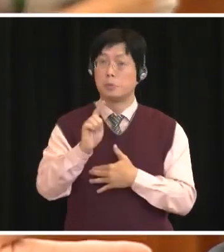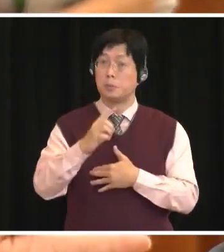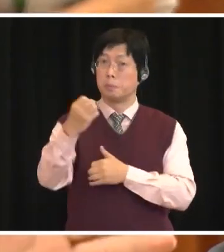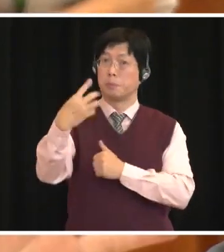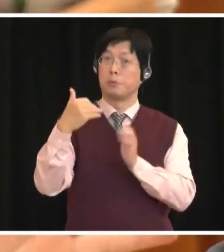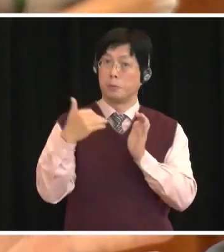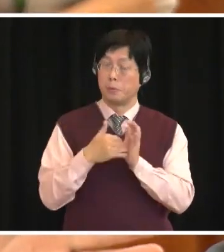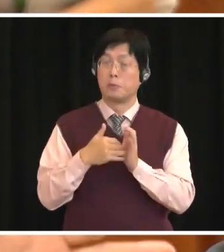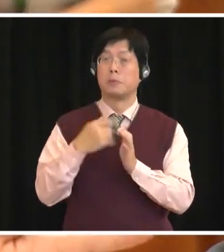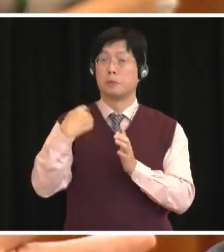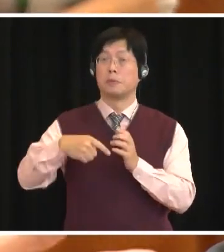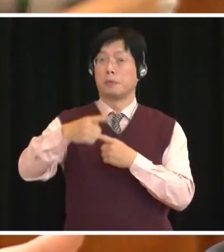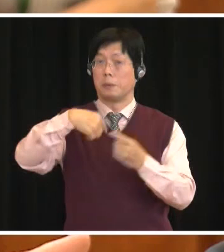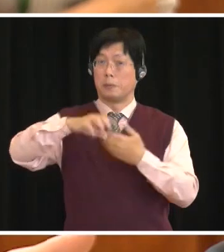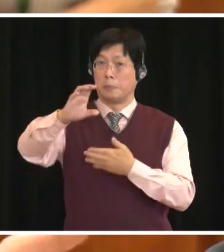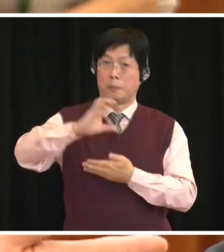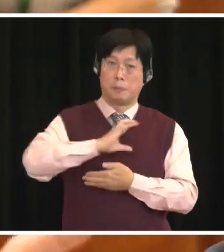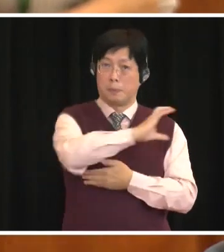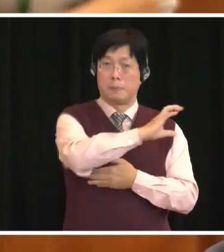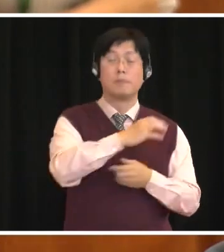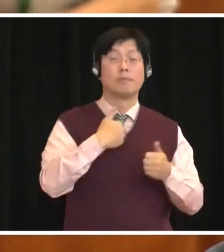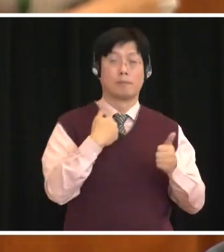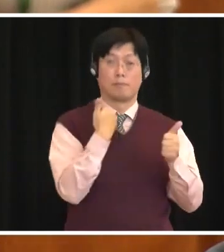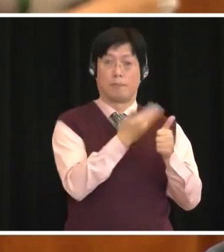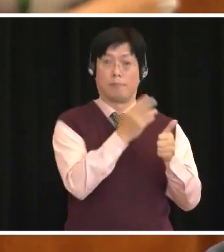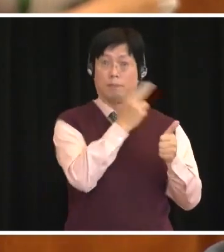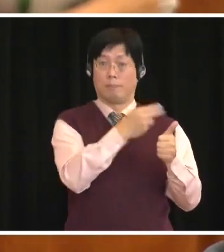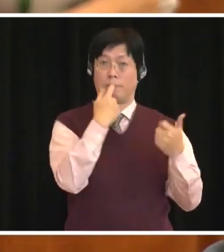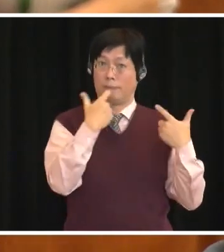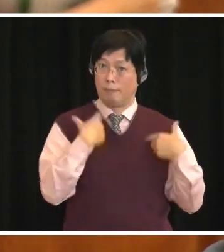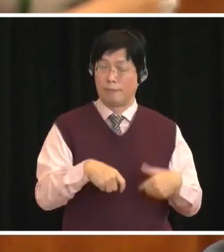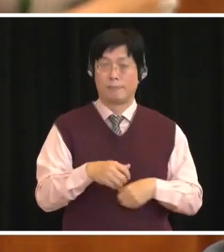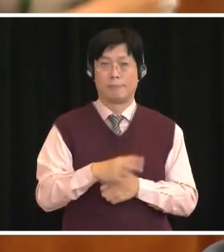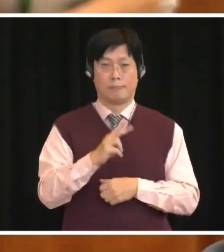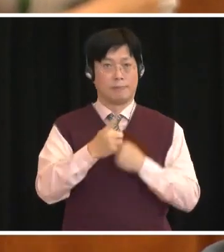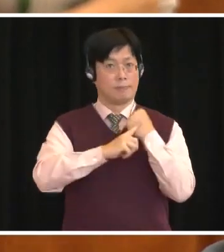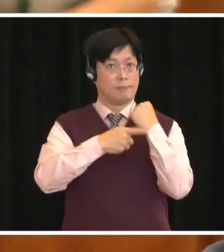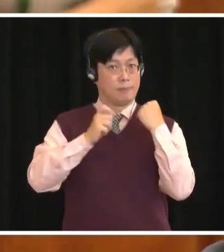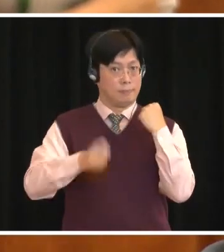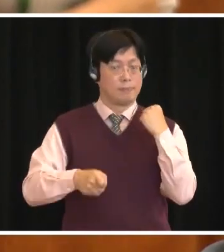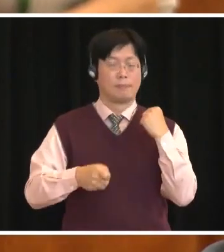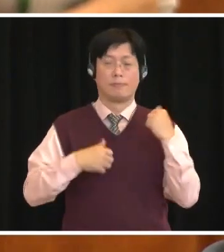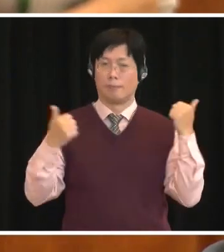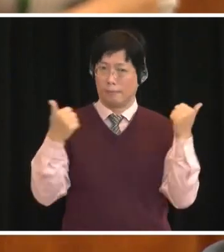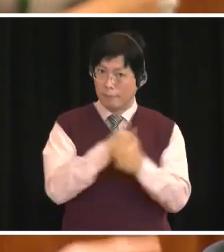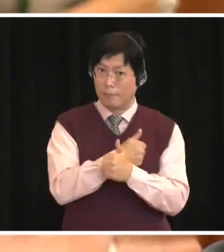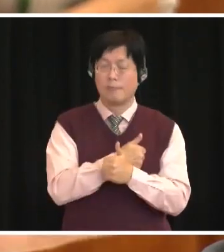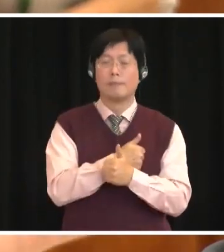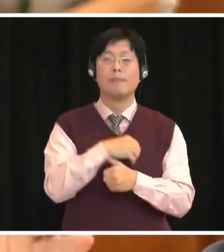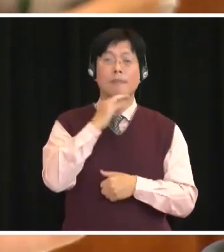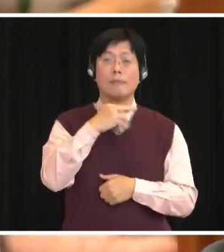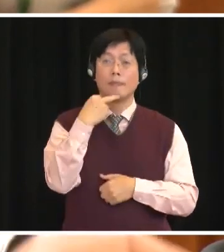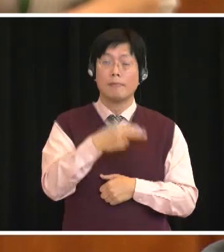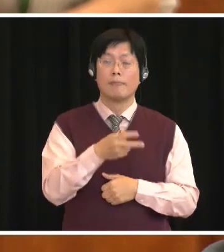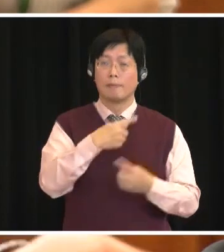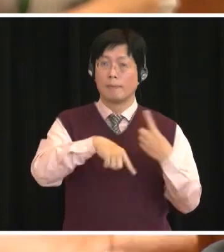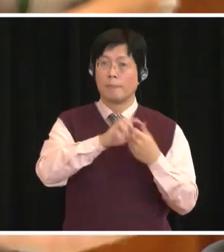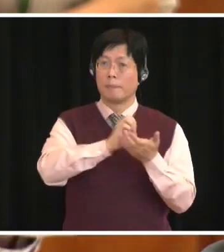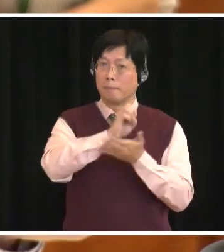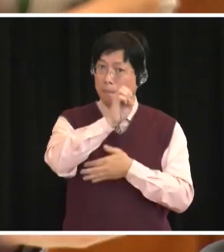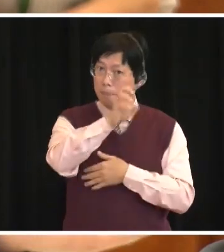We will ask the defendant, the perpetrator, through his lawyer or the judge.